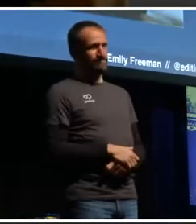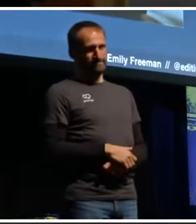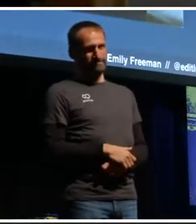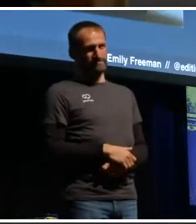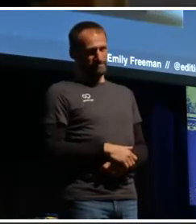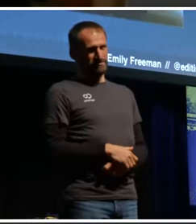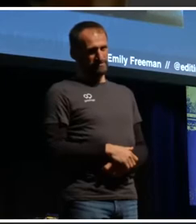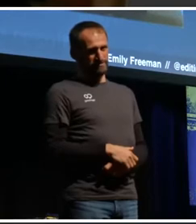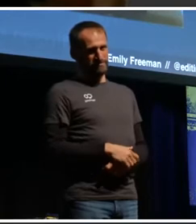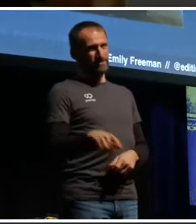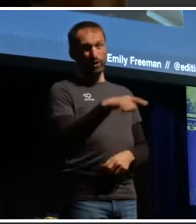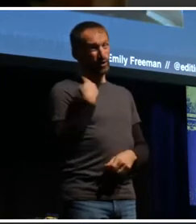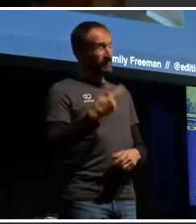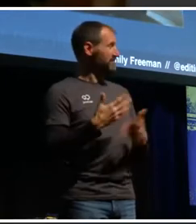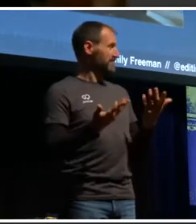definitely all quit our jobs.